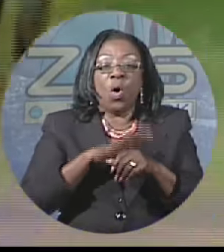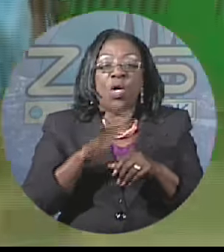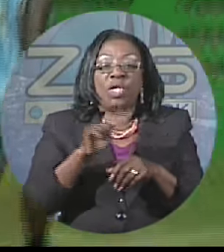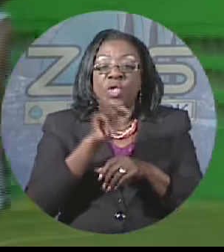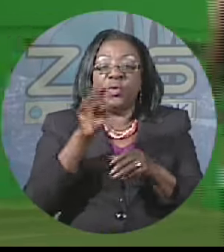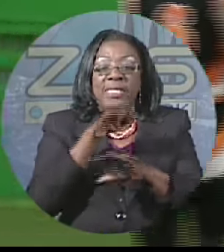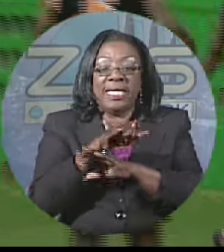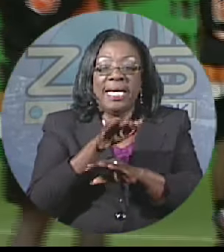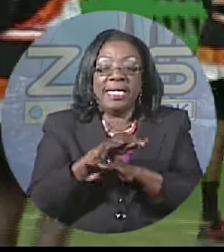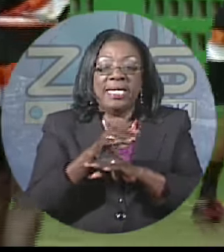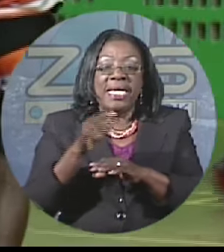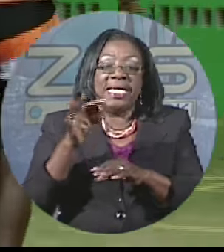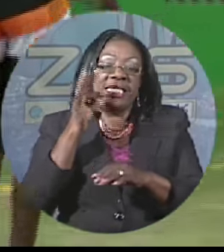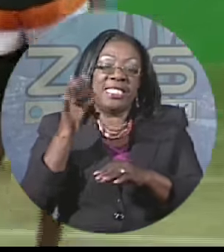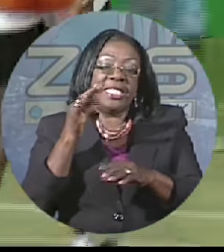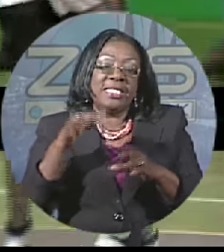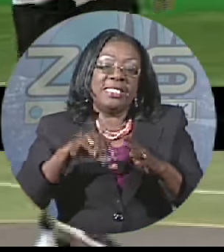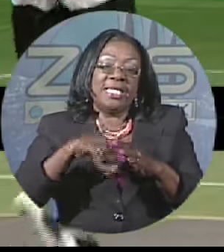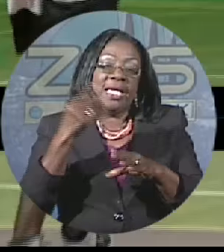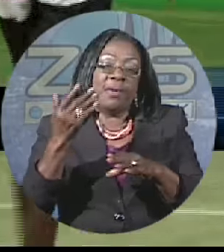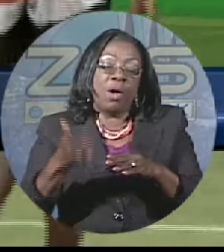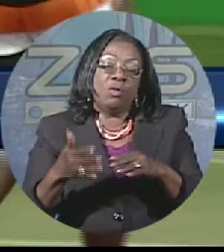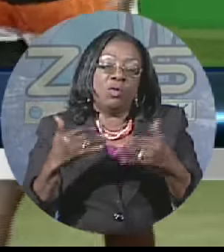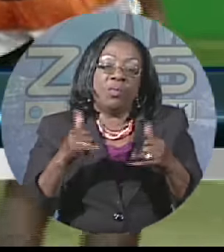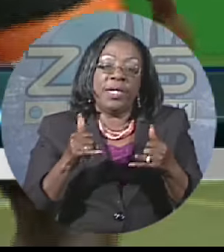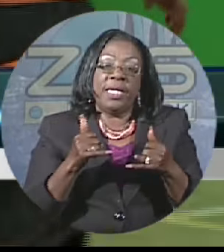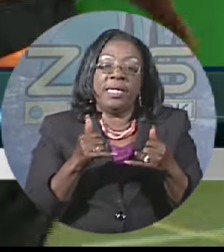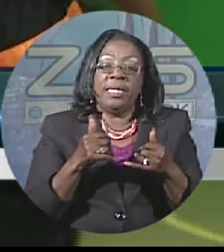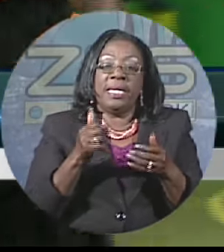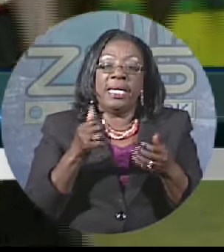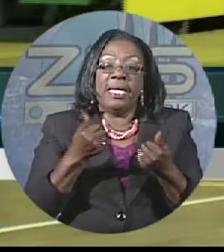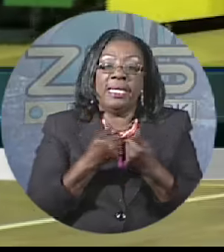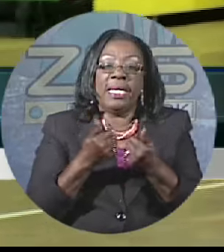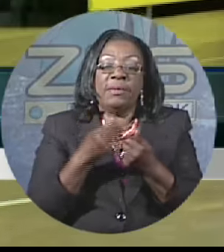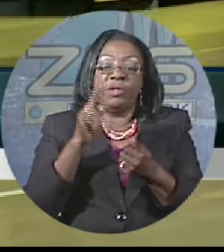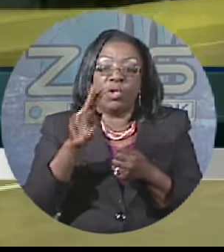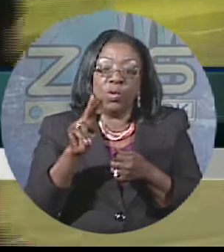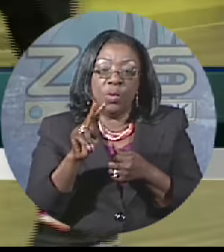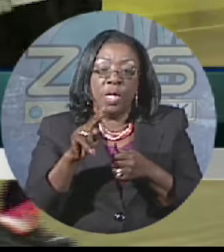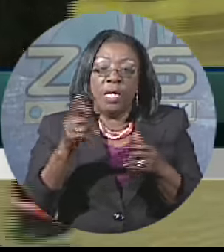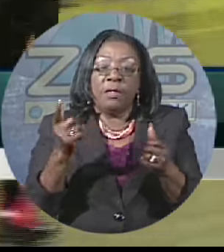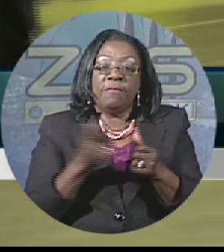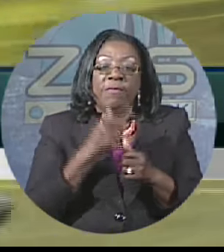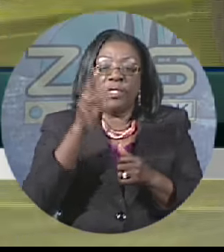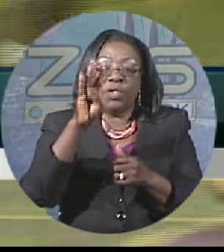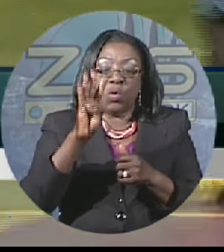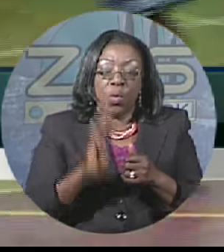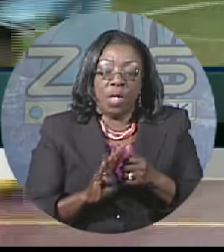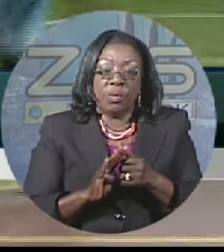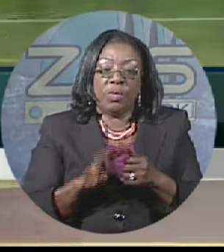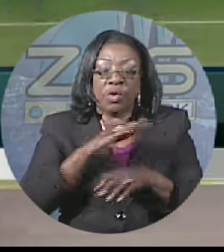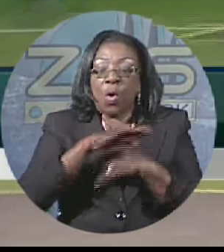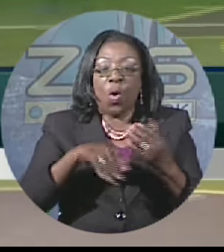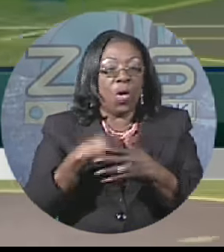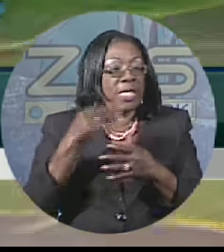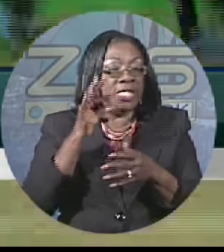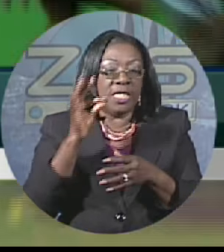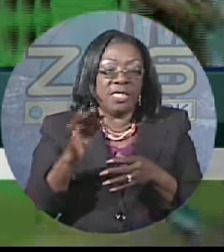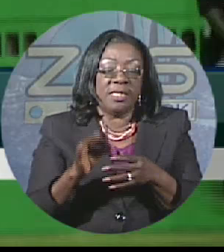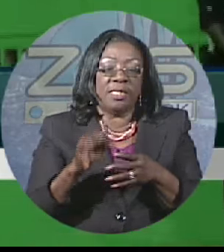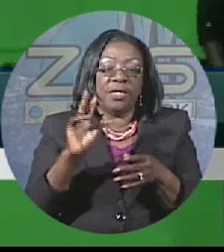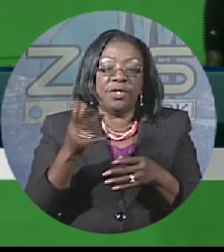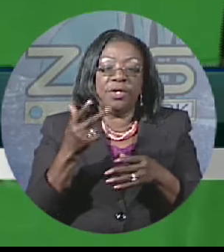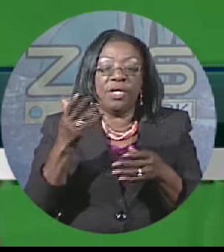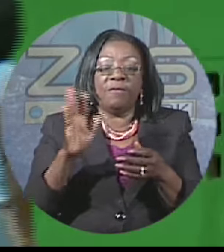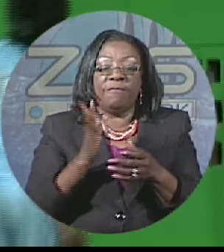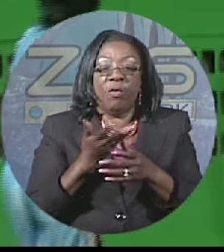building Cheetahs came out to play in game two last night at the Donald Davis Gym. First quarter was all Cheetahs, second quarter all Cheetahs, third